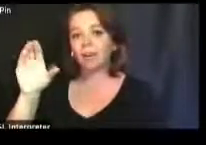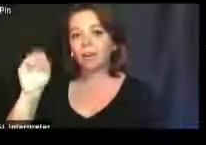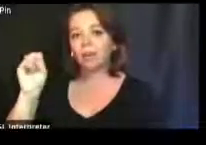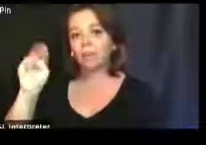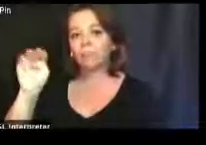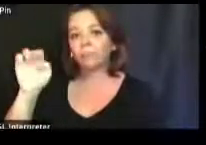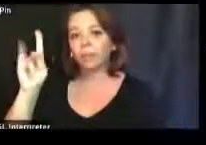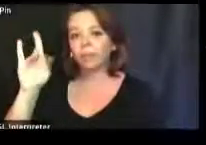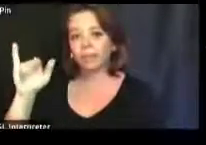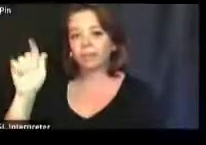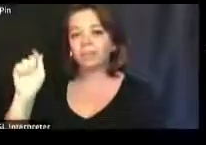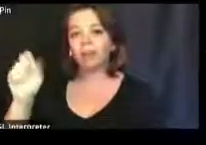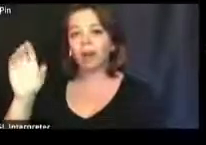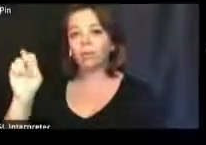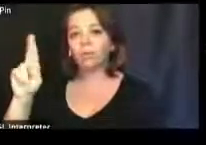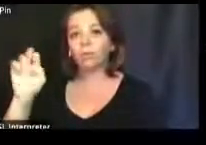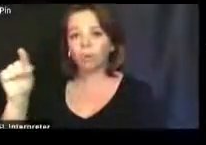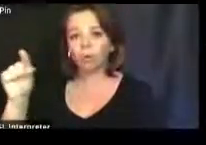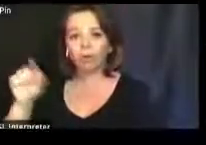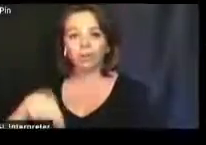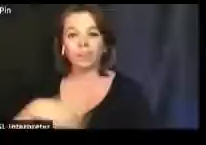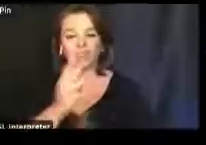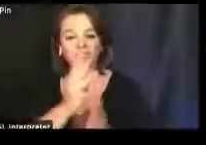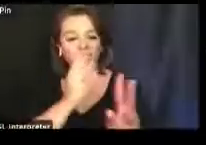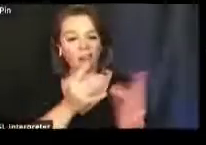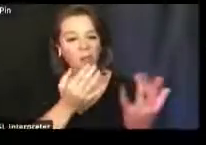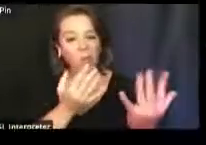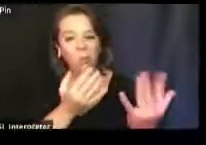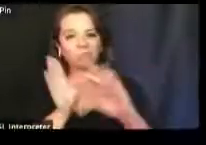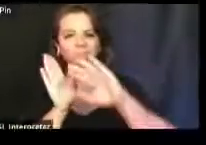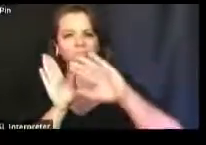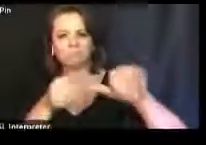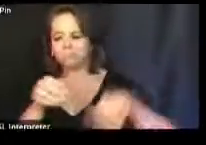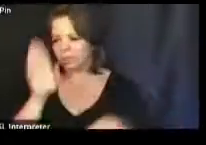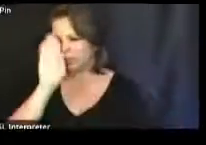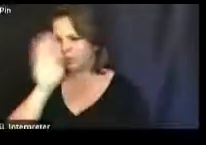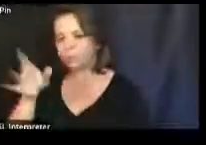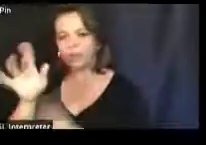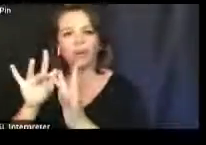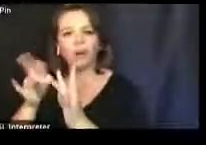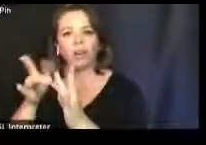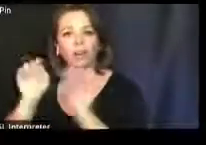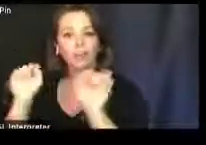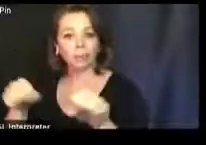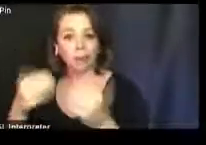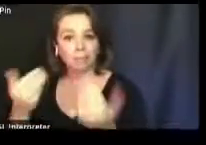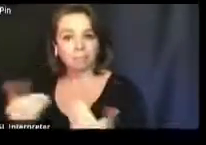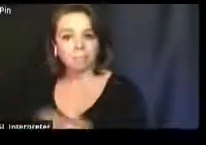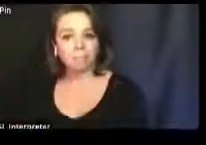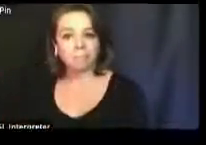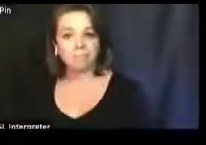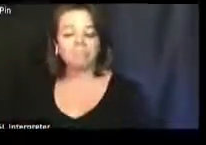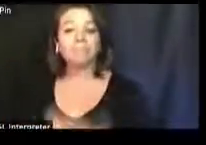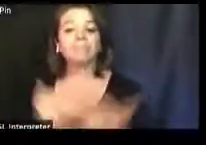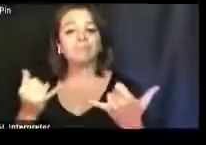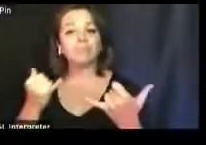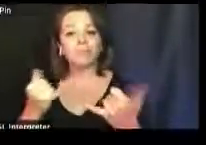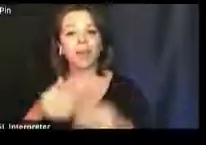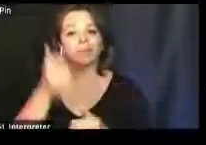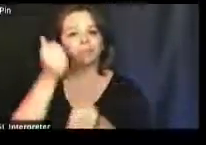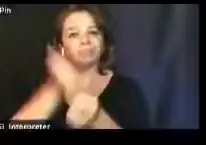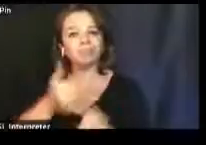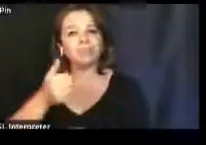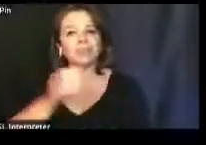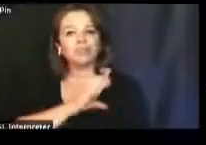drawmycacommunity.org. You can skip the line and go online. Now I will call on commissioners to introduce